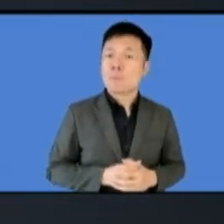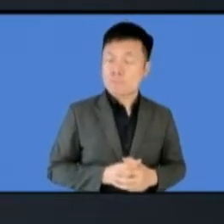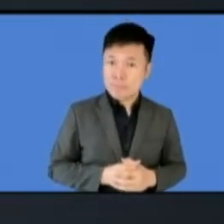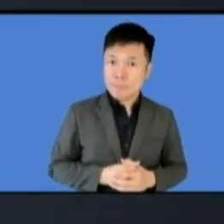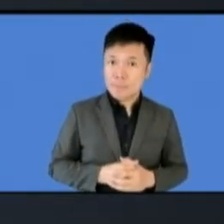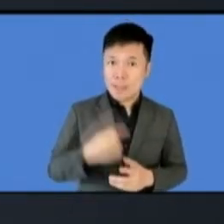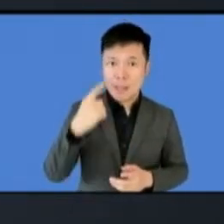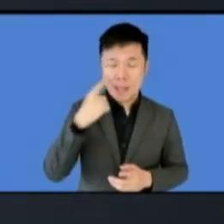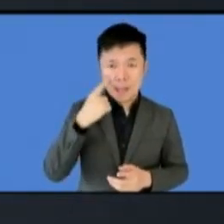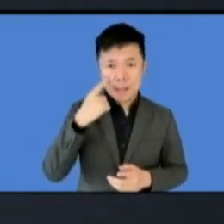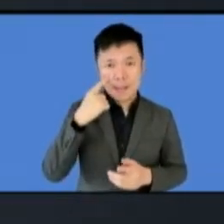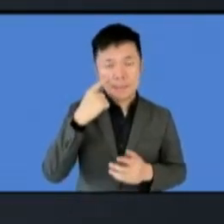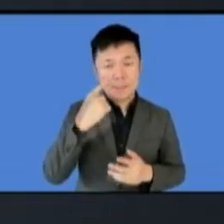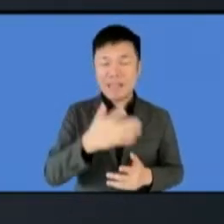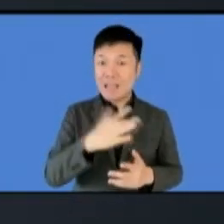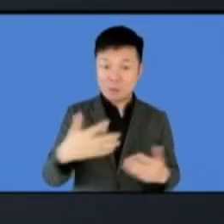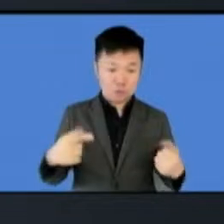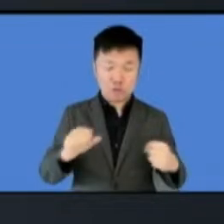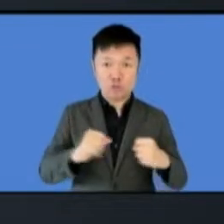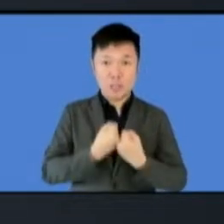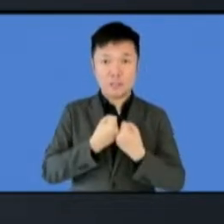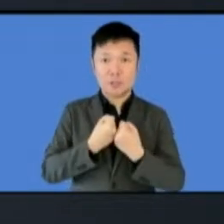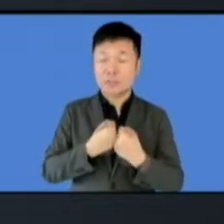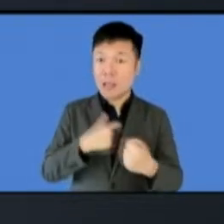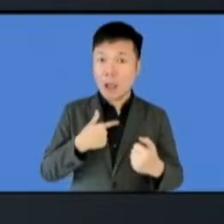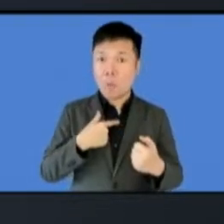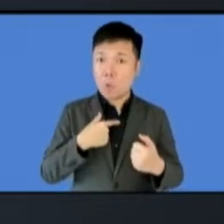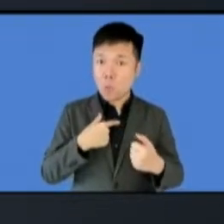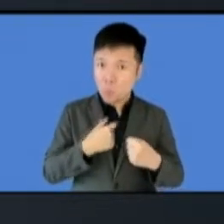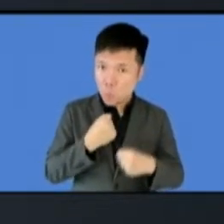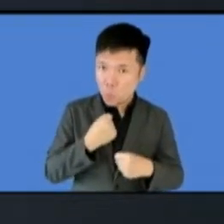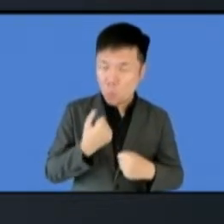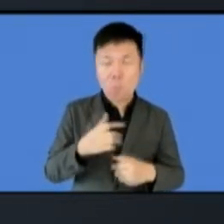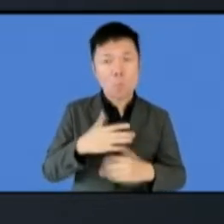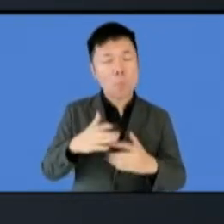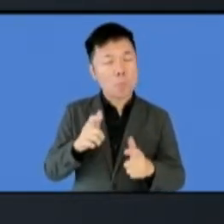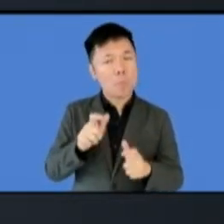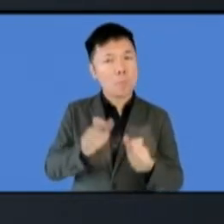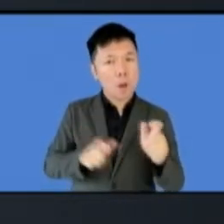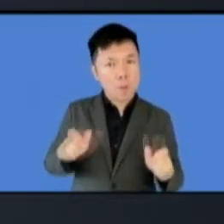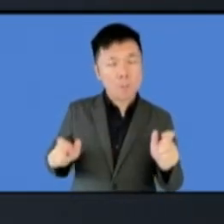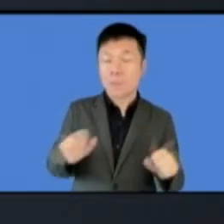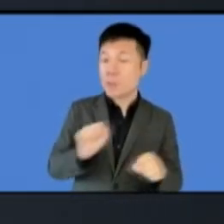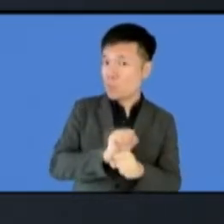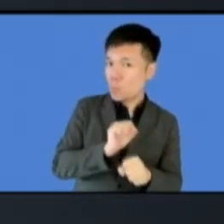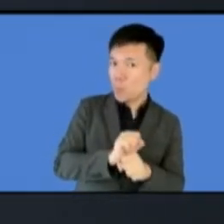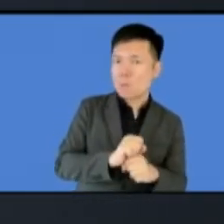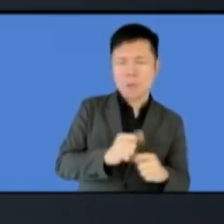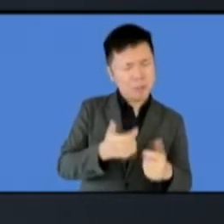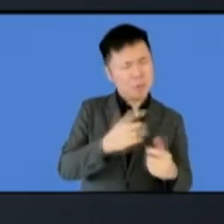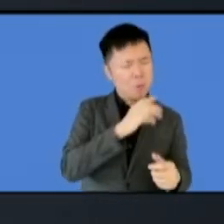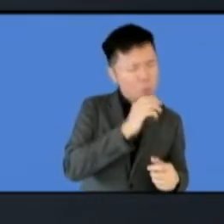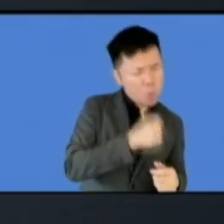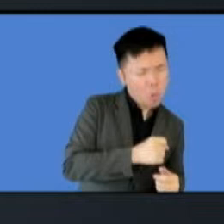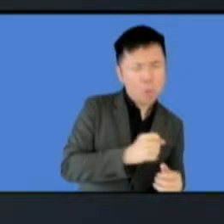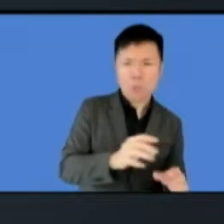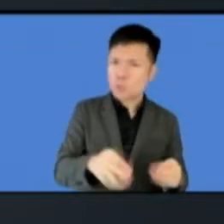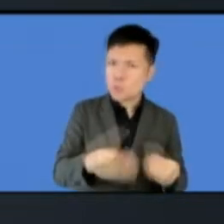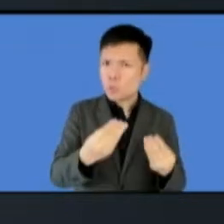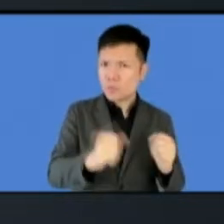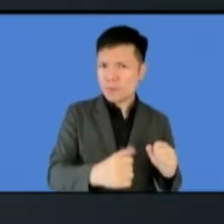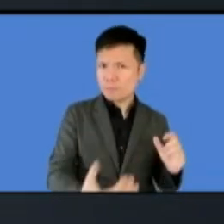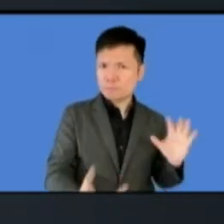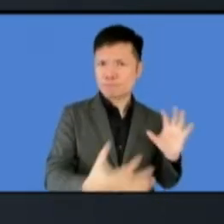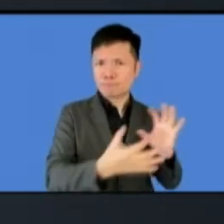is how we can make our workforce, first of all, multi-generational friendly, and secondly is